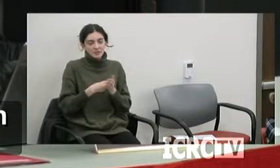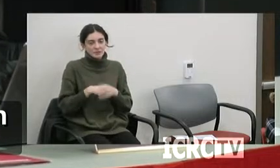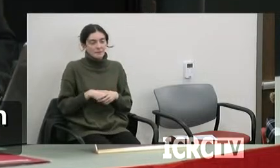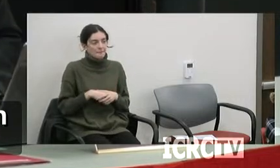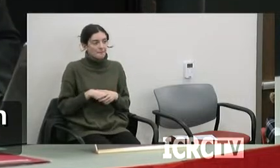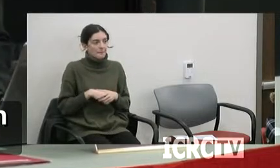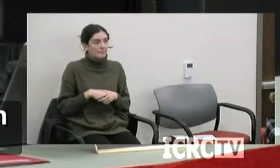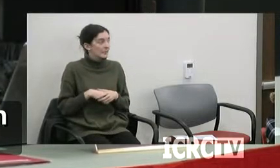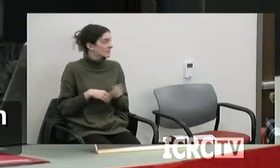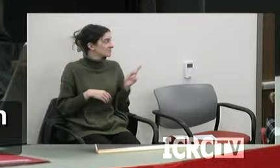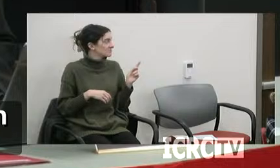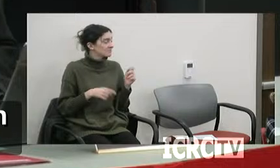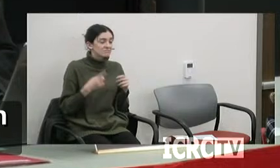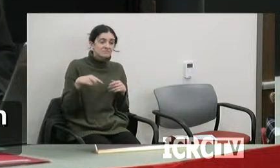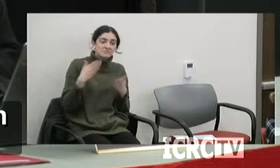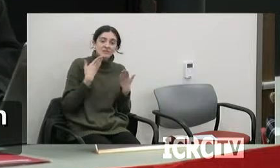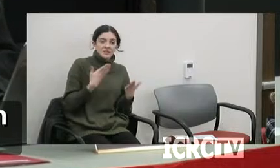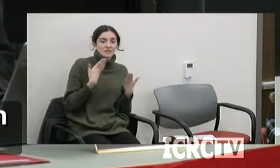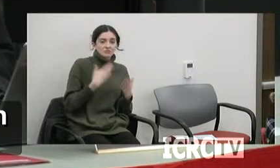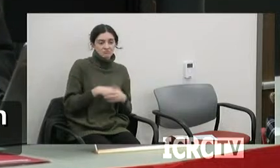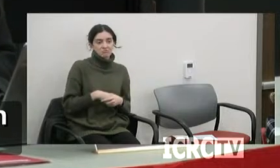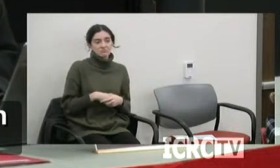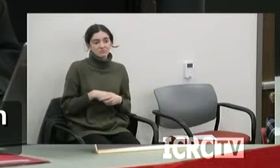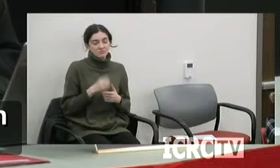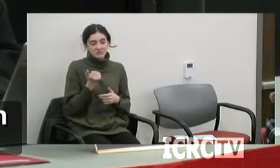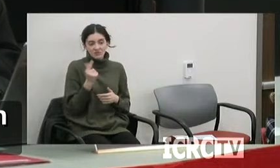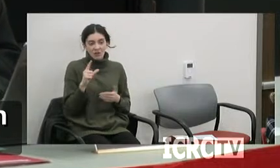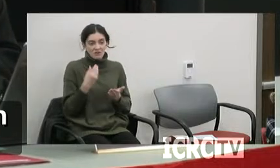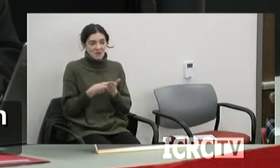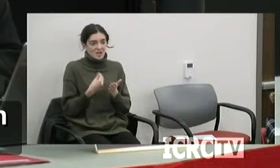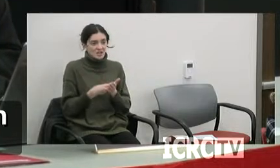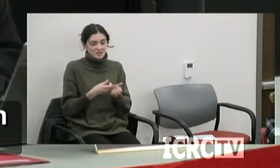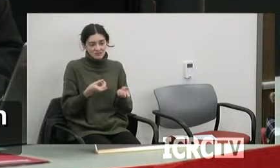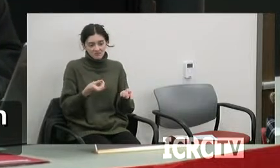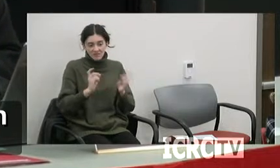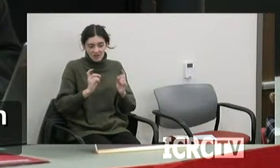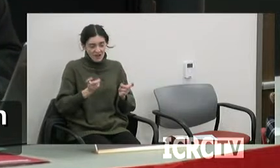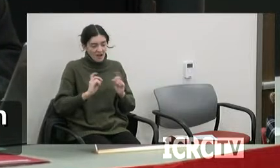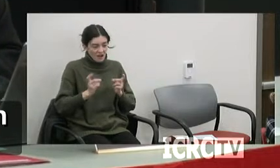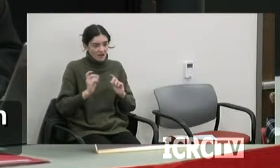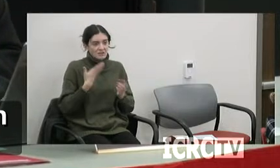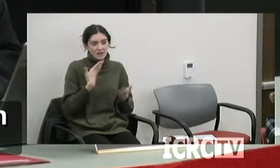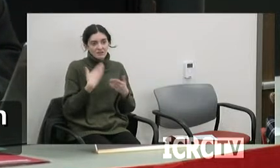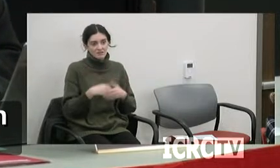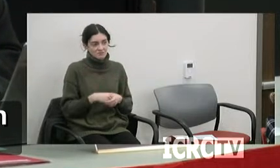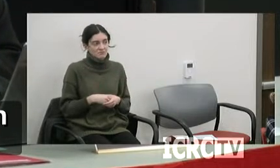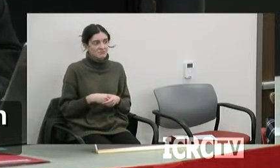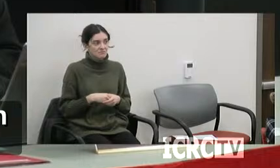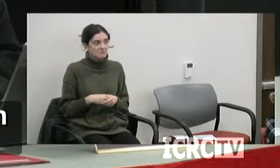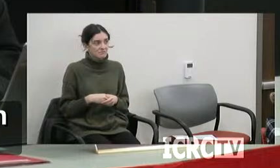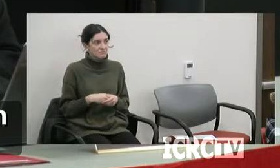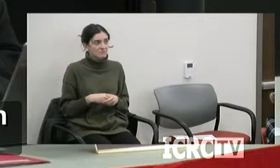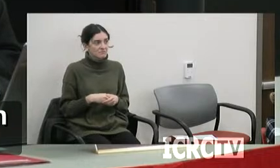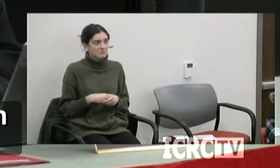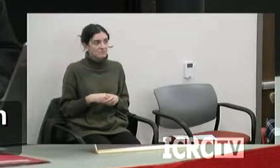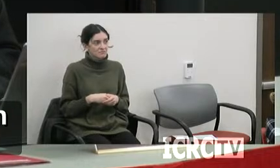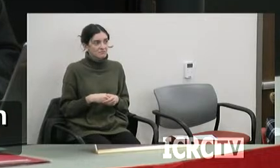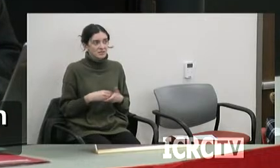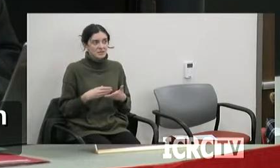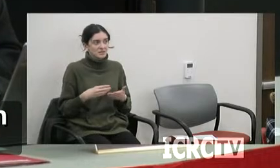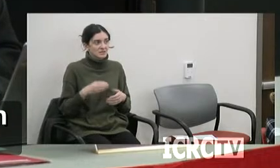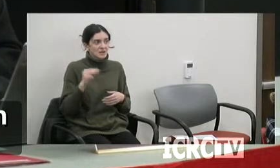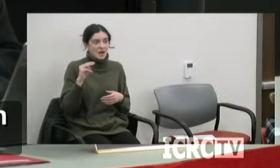all of those donors for everything they do for the district, and obviously the McCormick